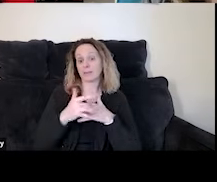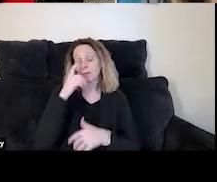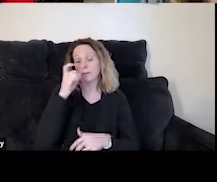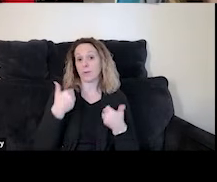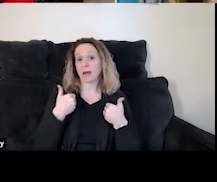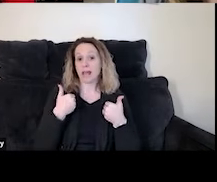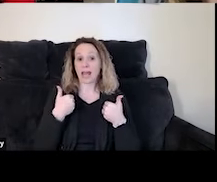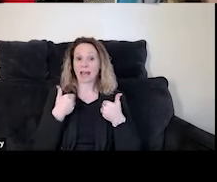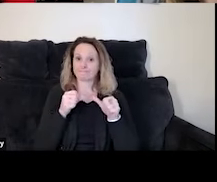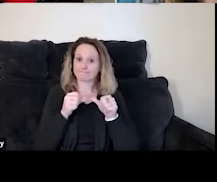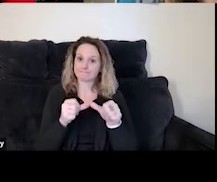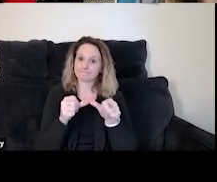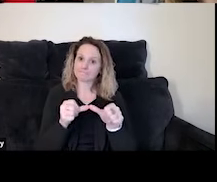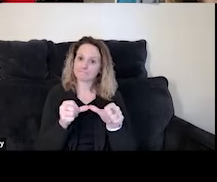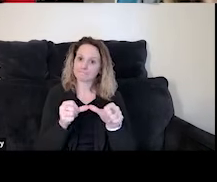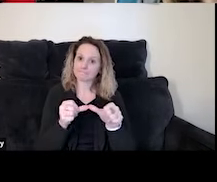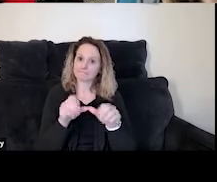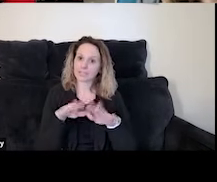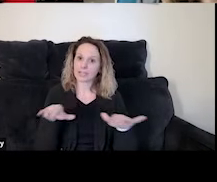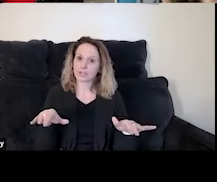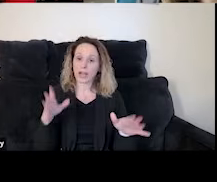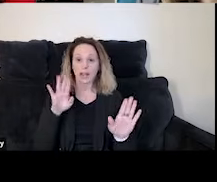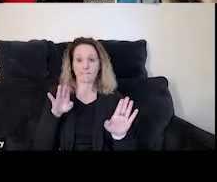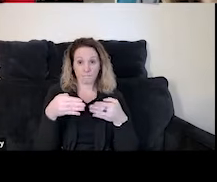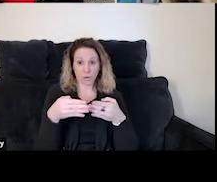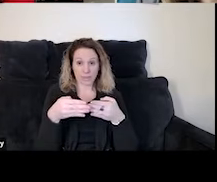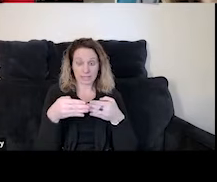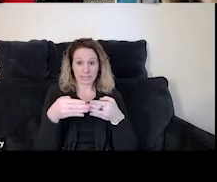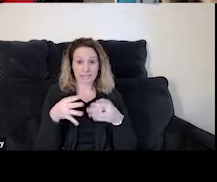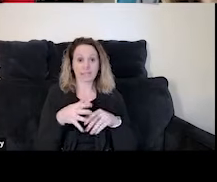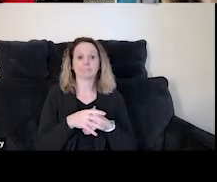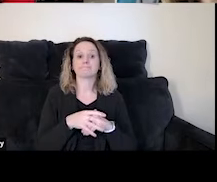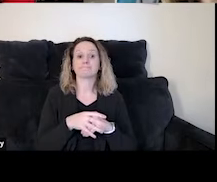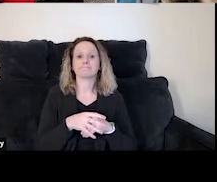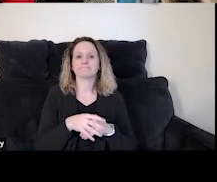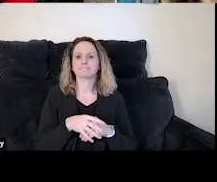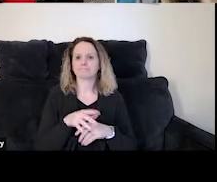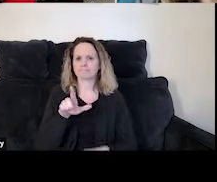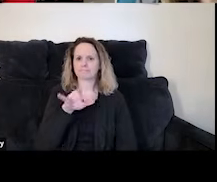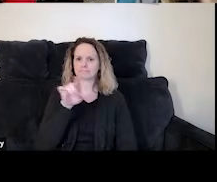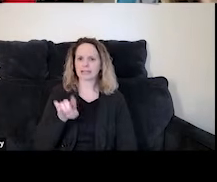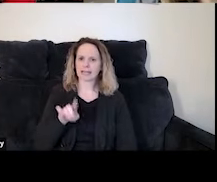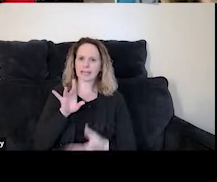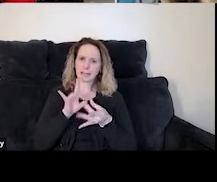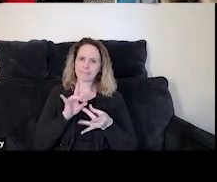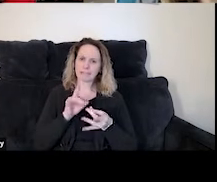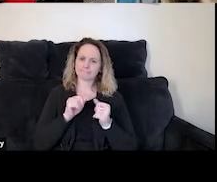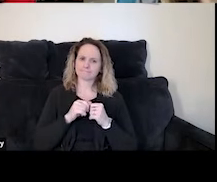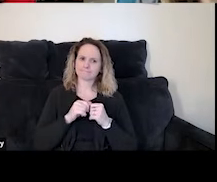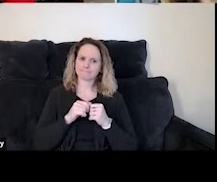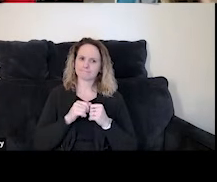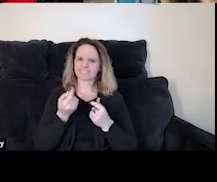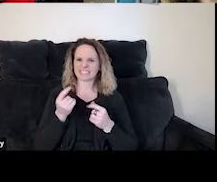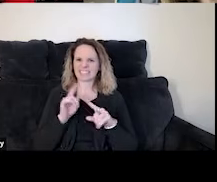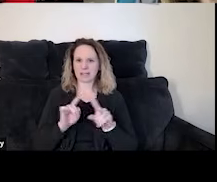because we wanted to have a consistent and a child-focused emphasis. As Liz mentioned, there is somewhat of a